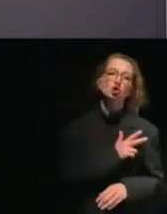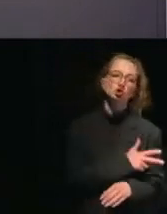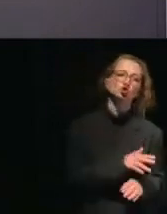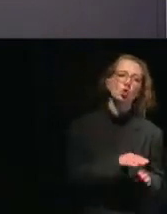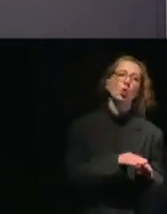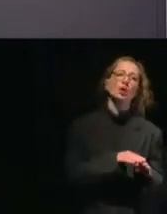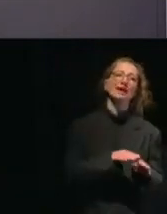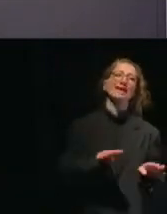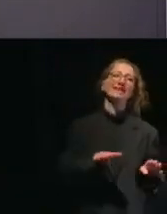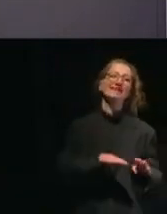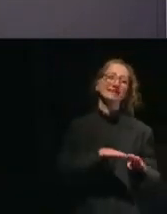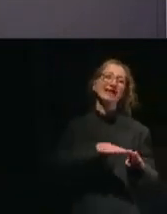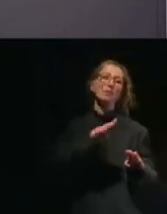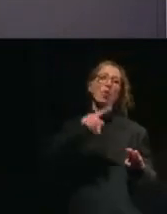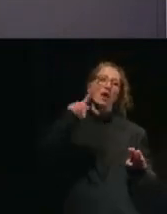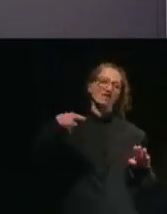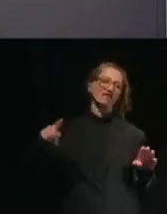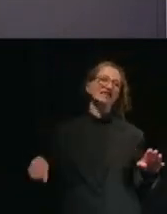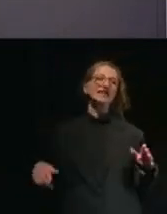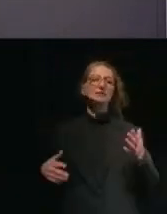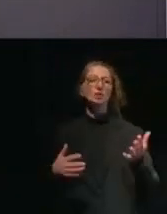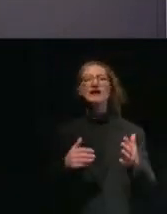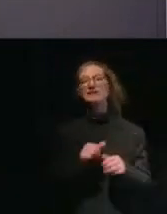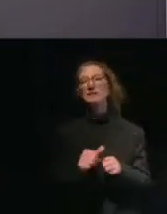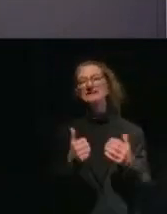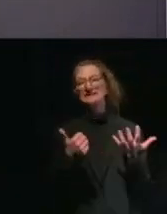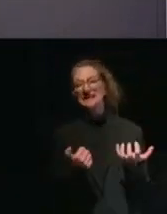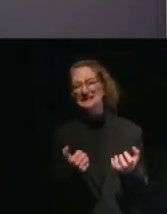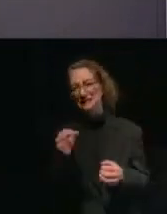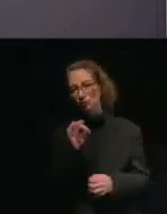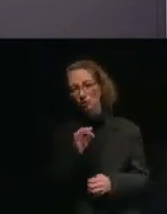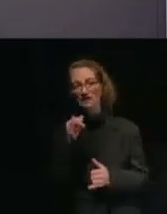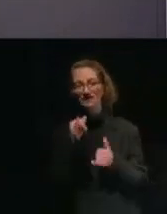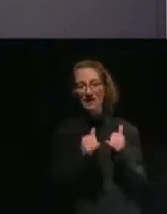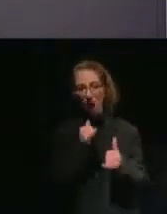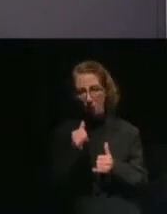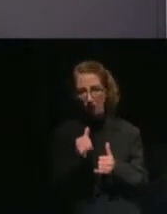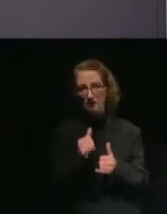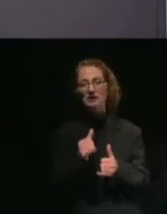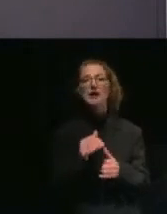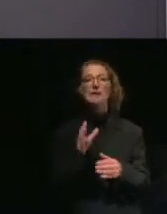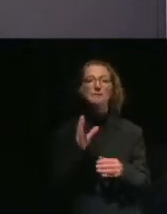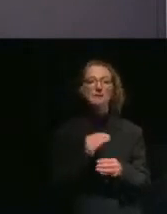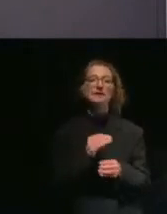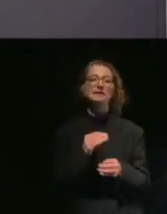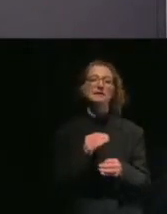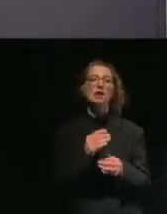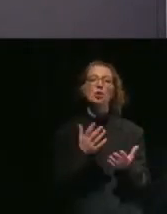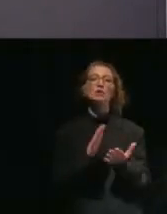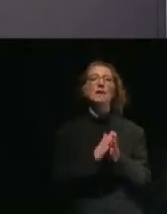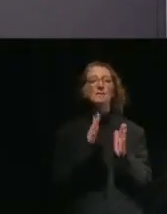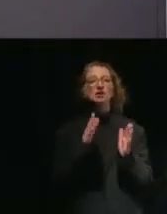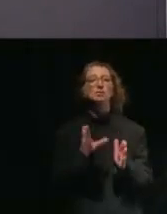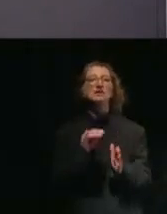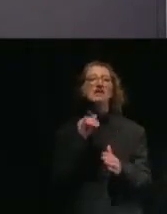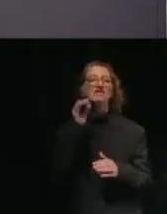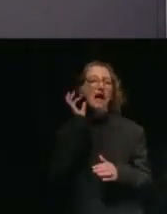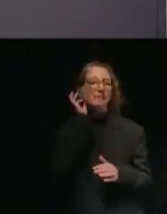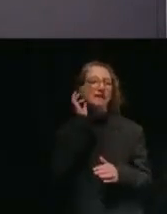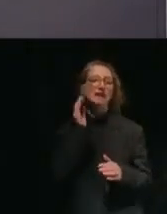59% female identifying, about 2% diverse.